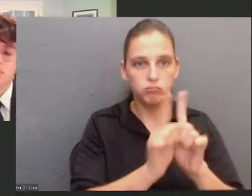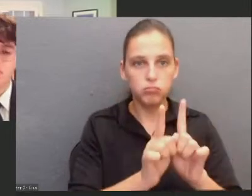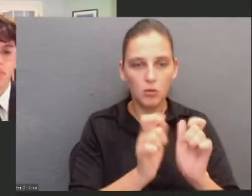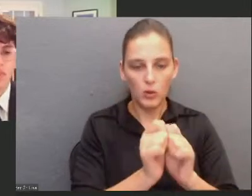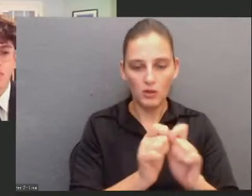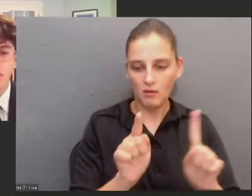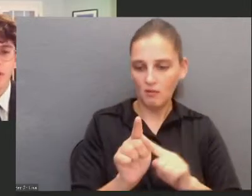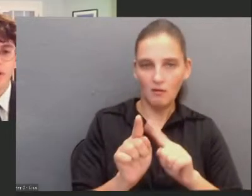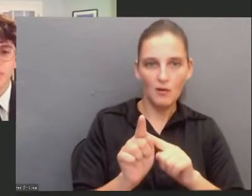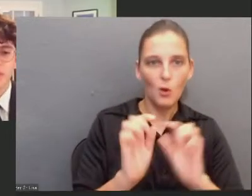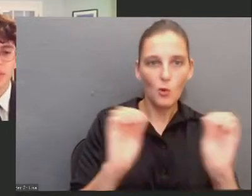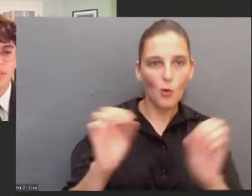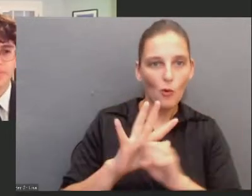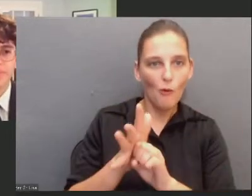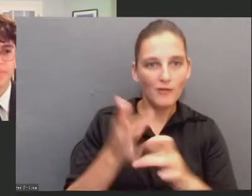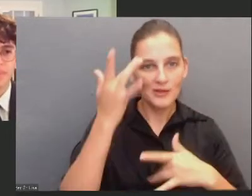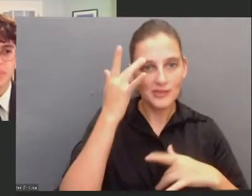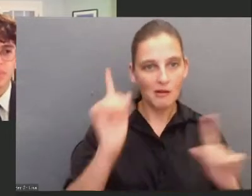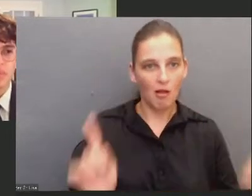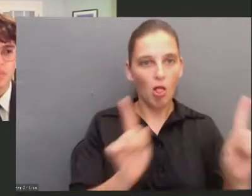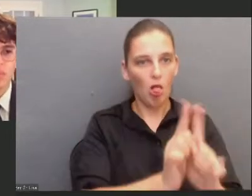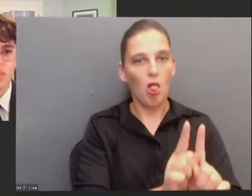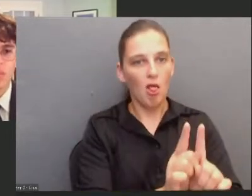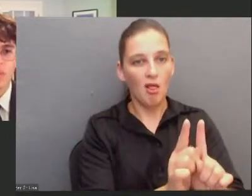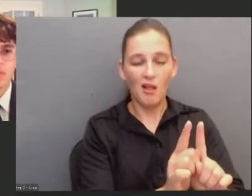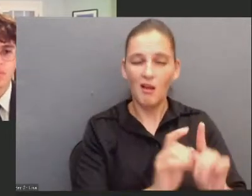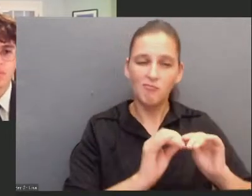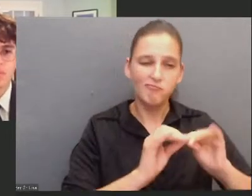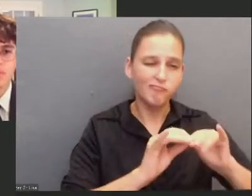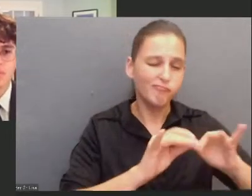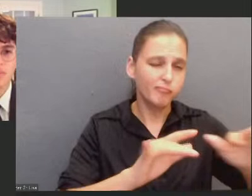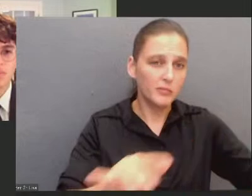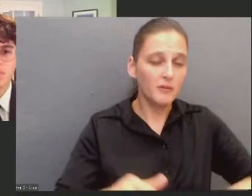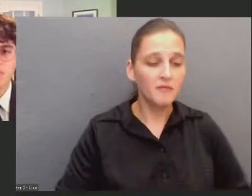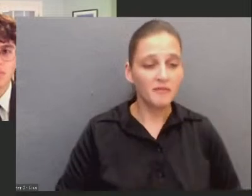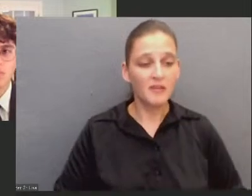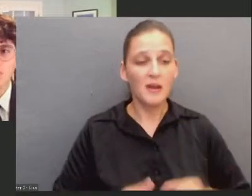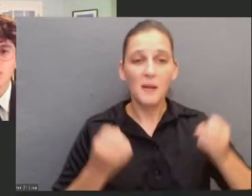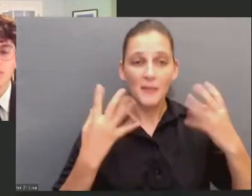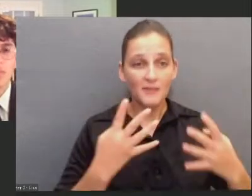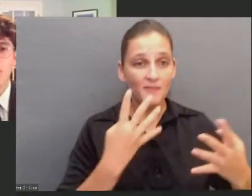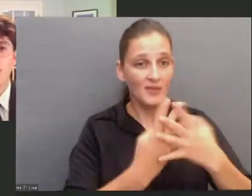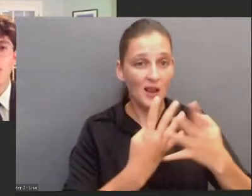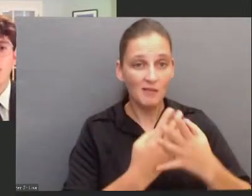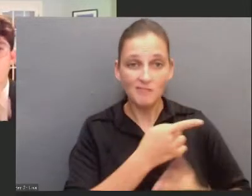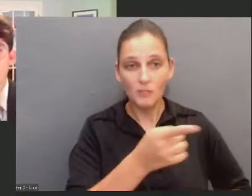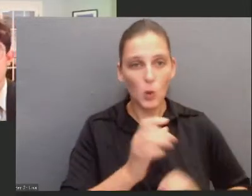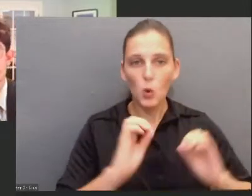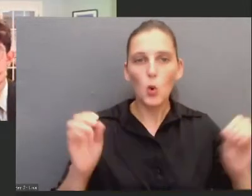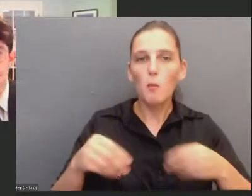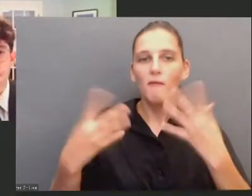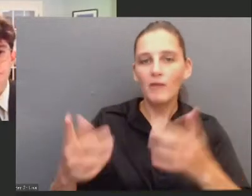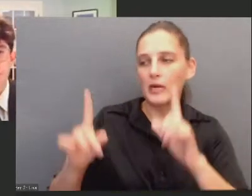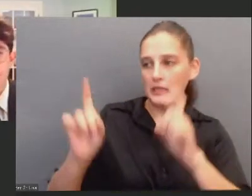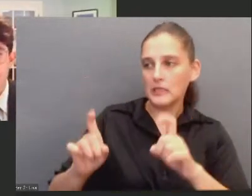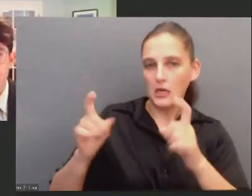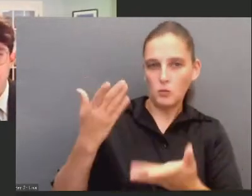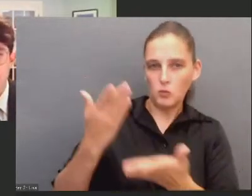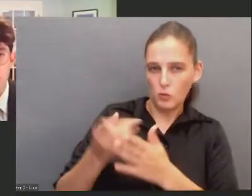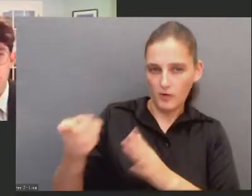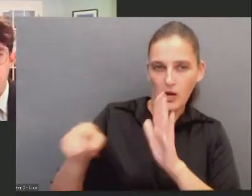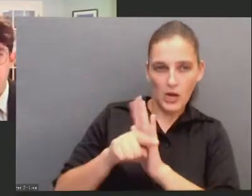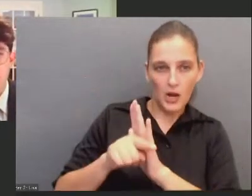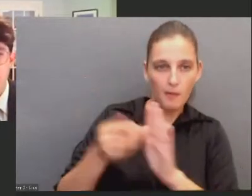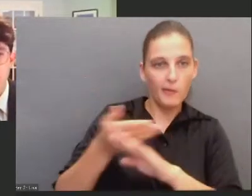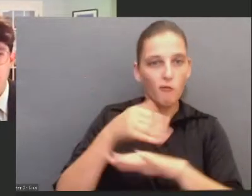coming out of that. I see facilities not testing people on the way into facilities, I believe because nobody wants to know how bad